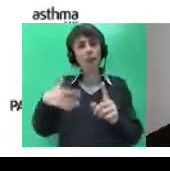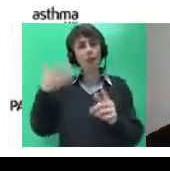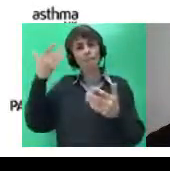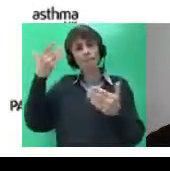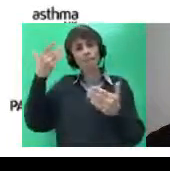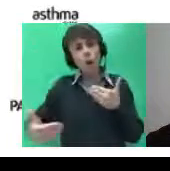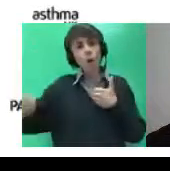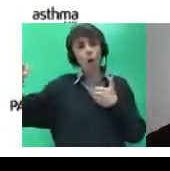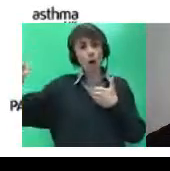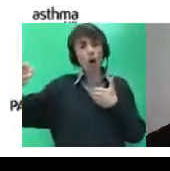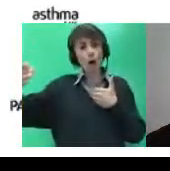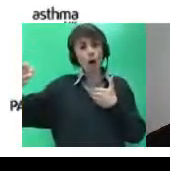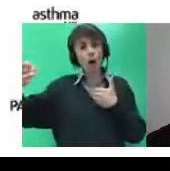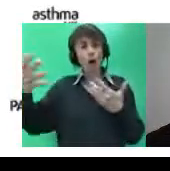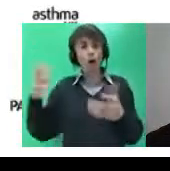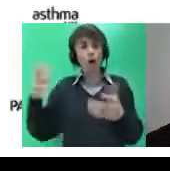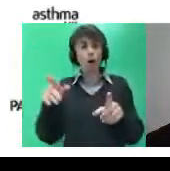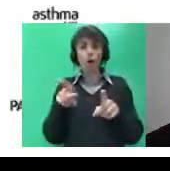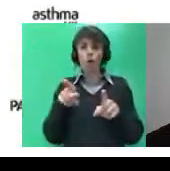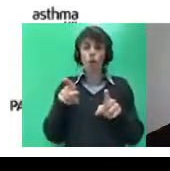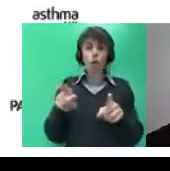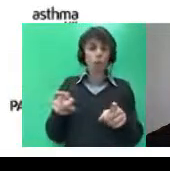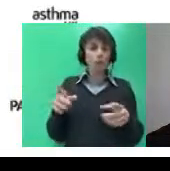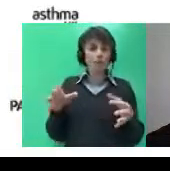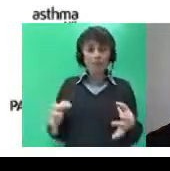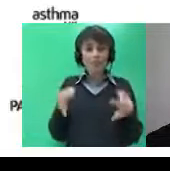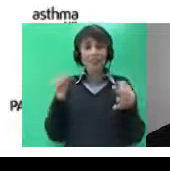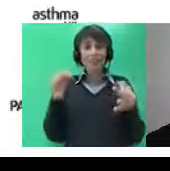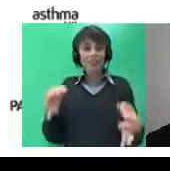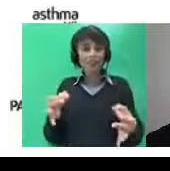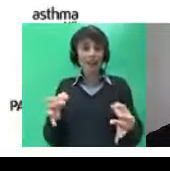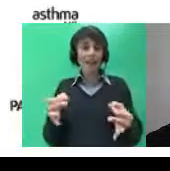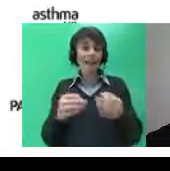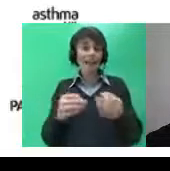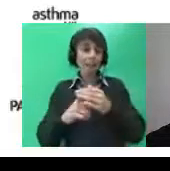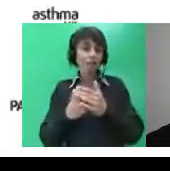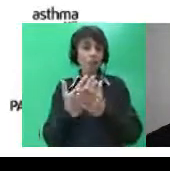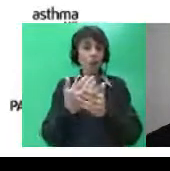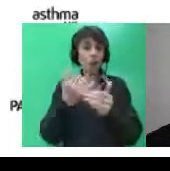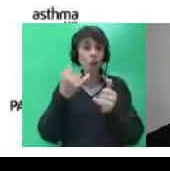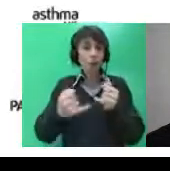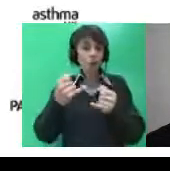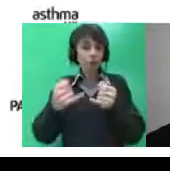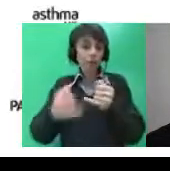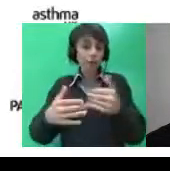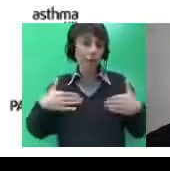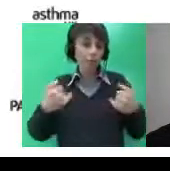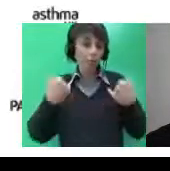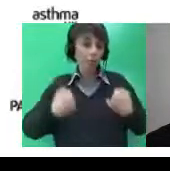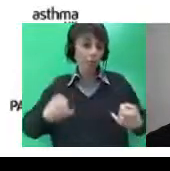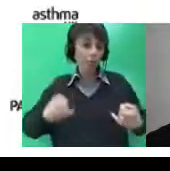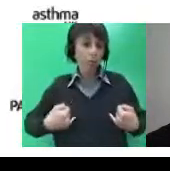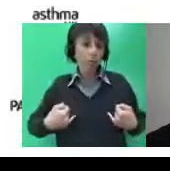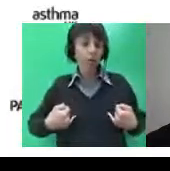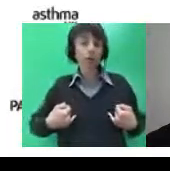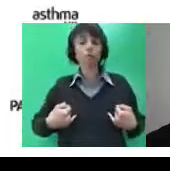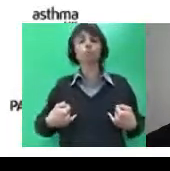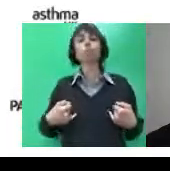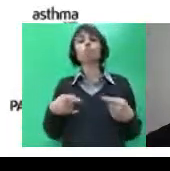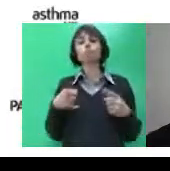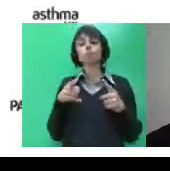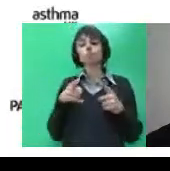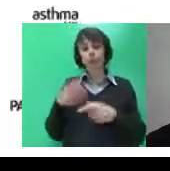delaying or preventing development of multiple long-term conditions. So this campaign was tested